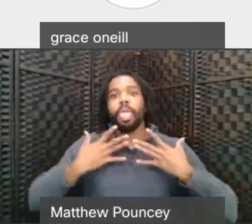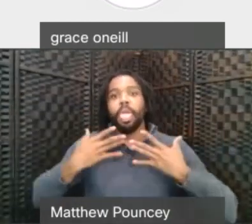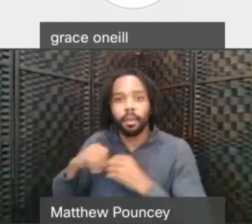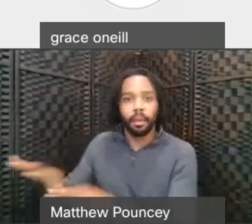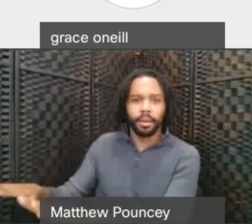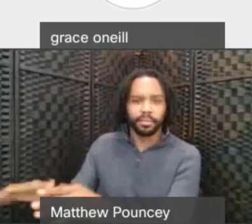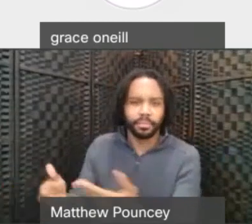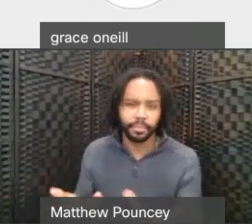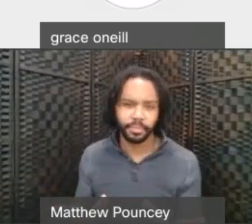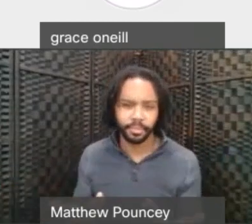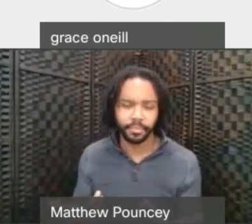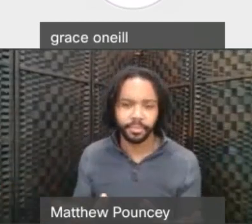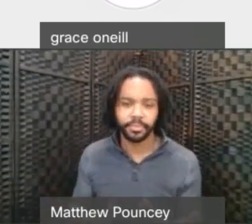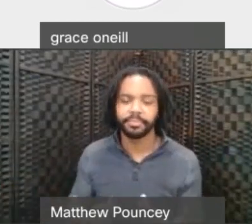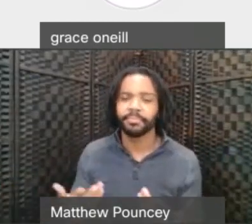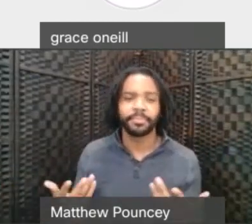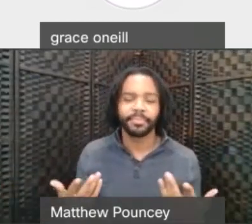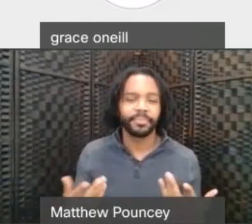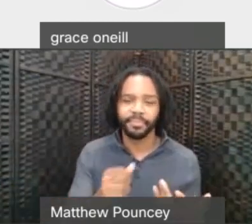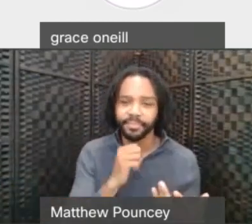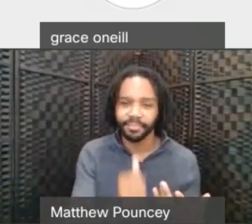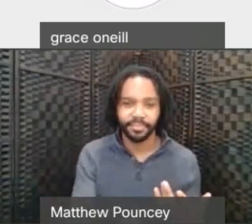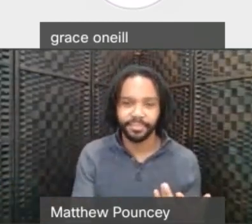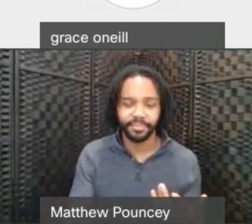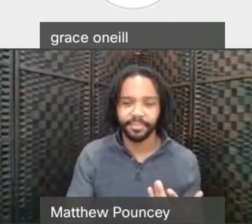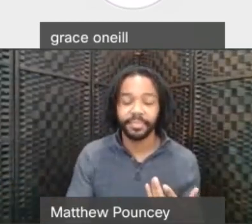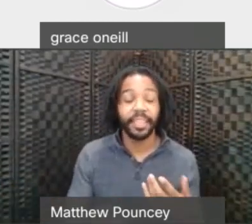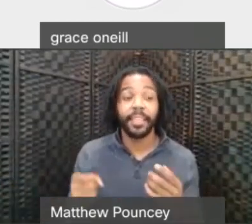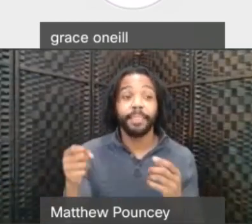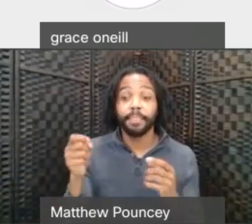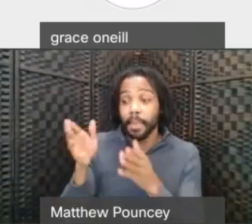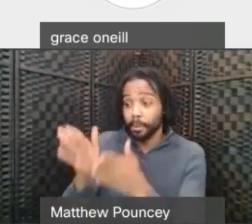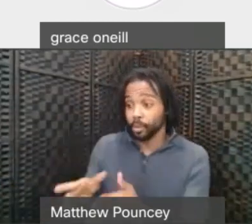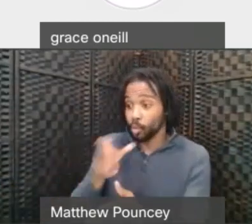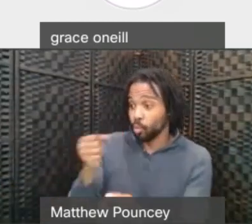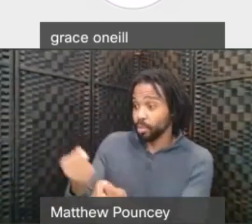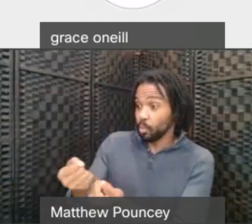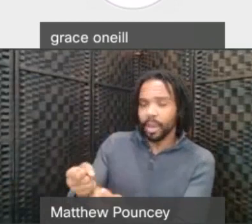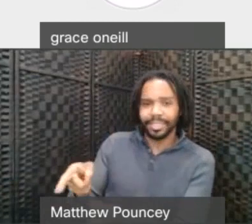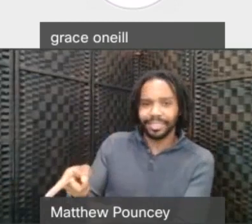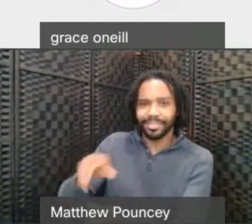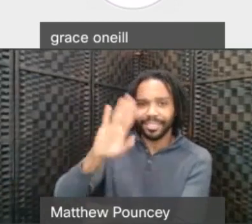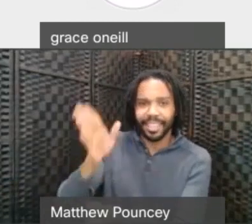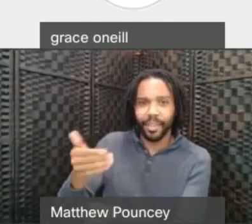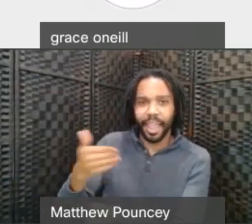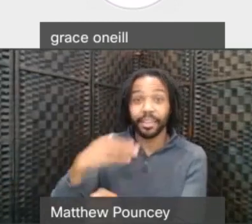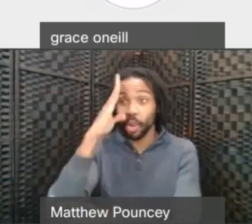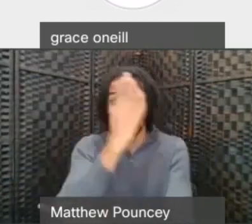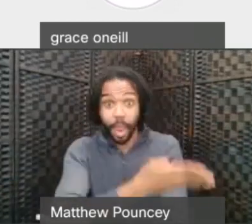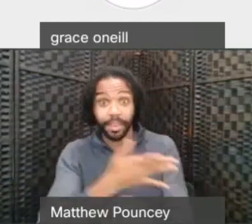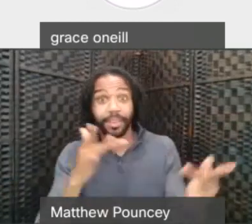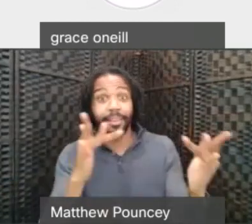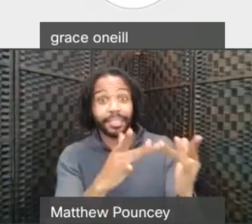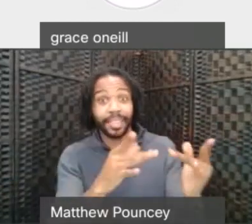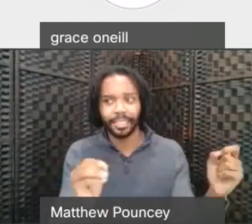That person that person we support has not had any direct contact exposure and has